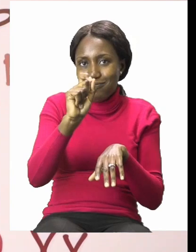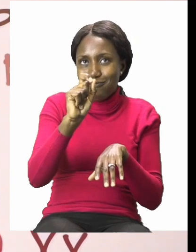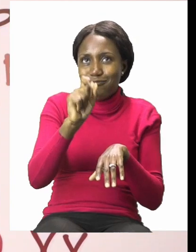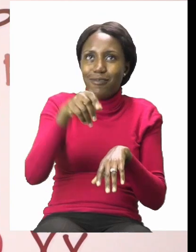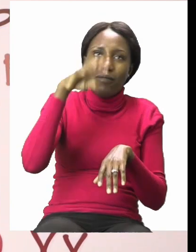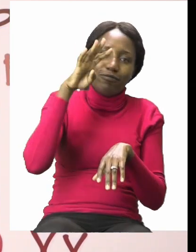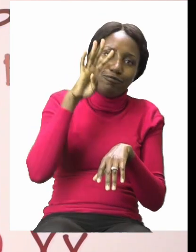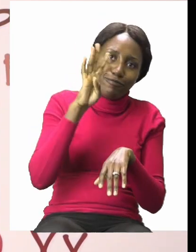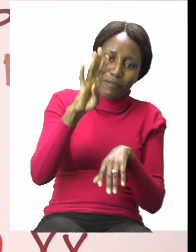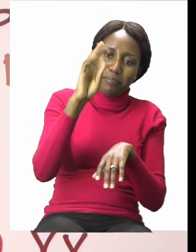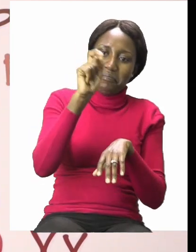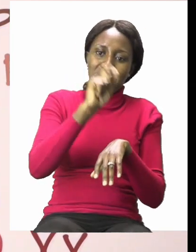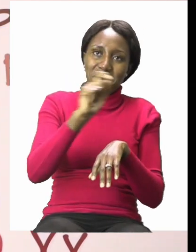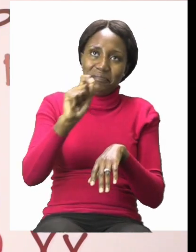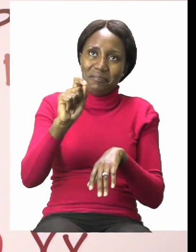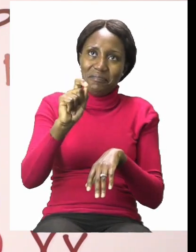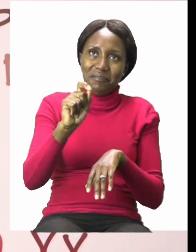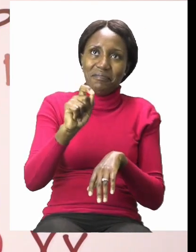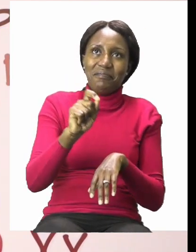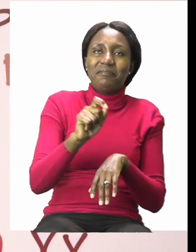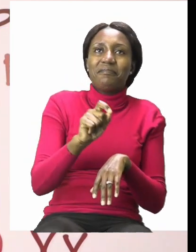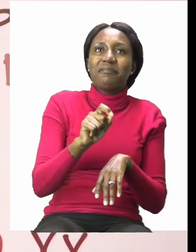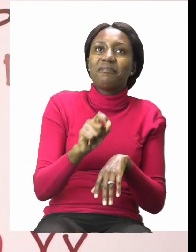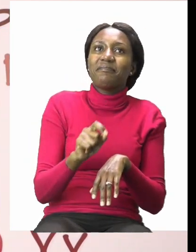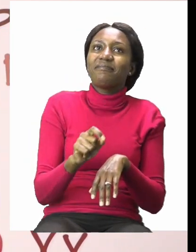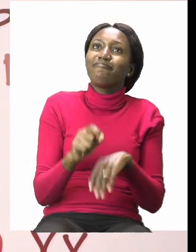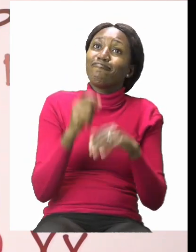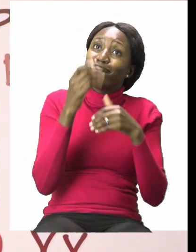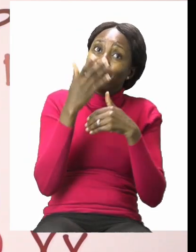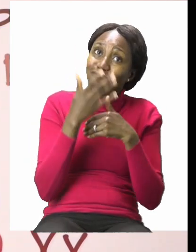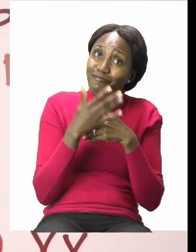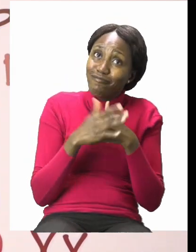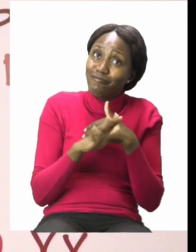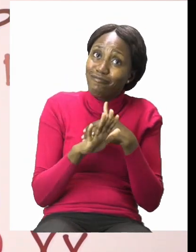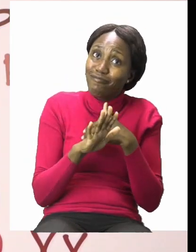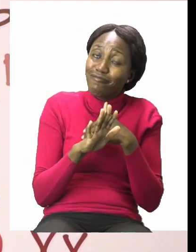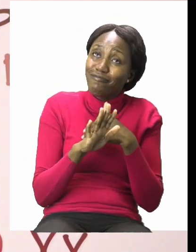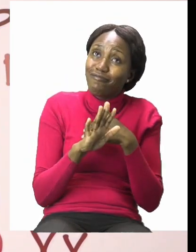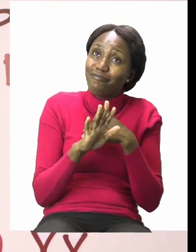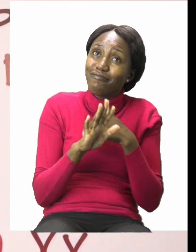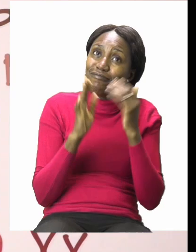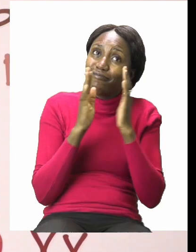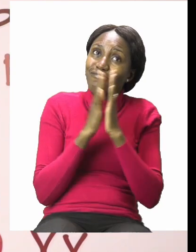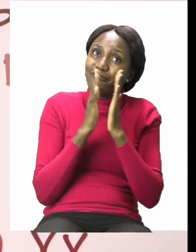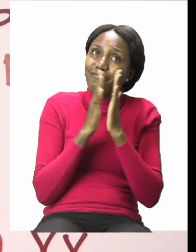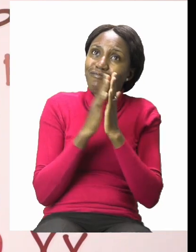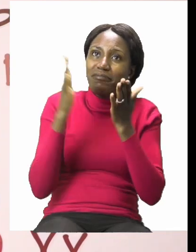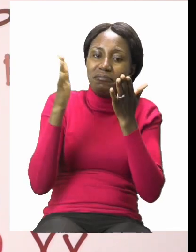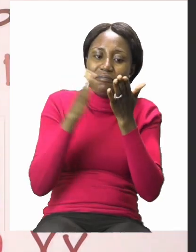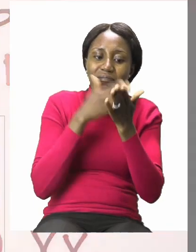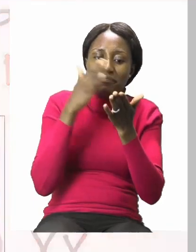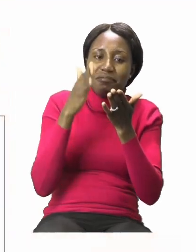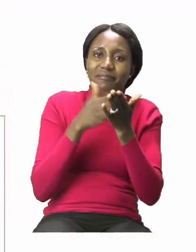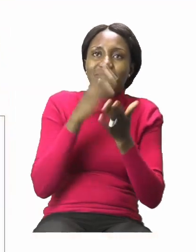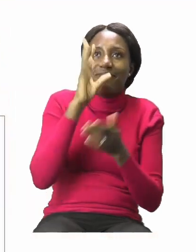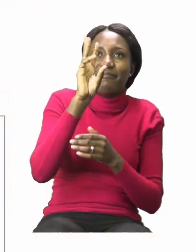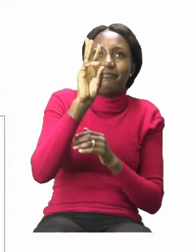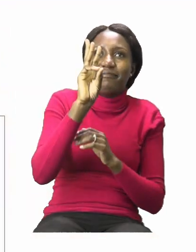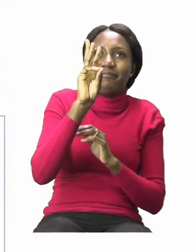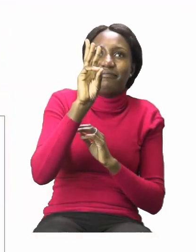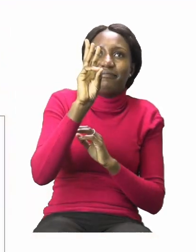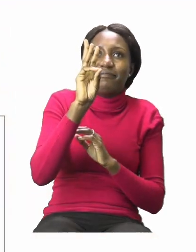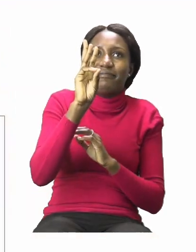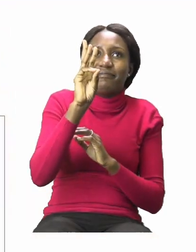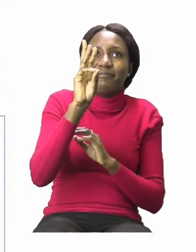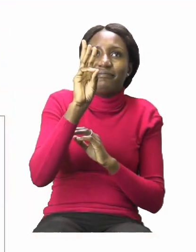to take your time. When you're done with all of that, I'd like you to please go to page 6. On